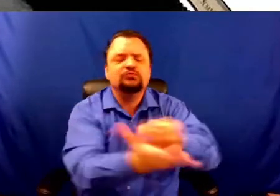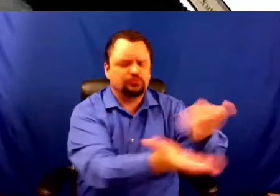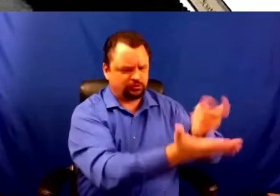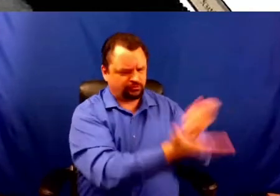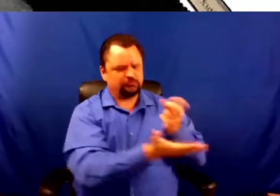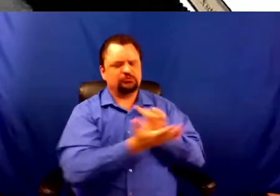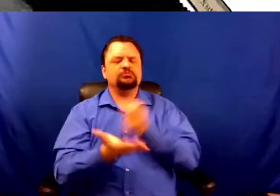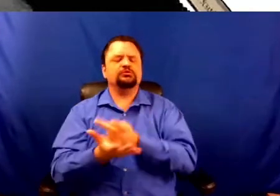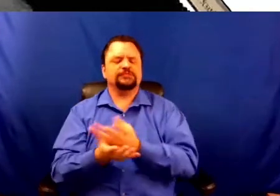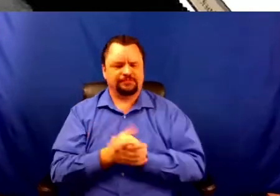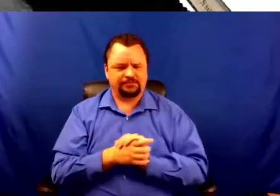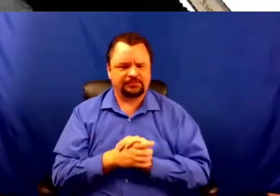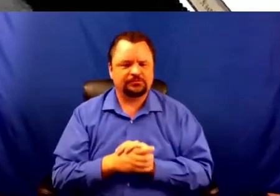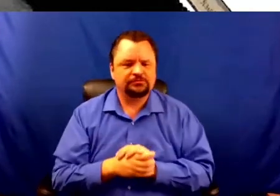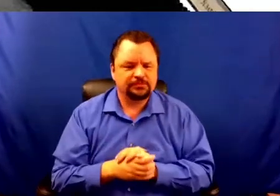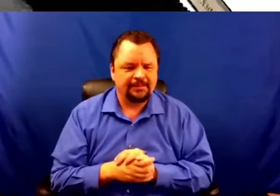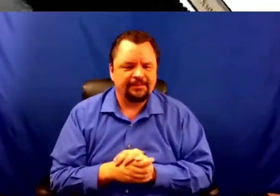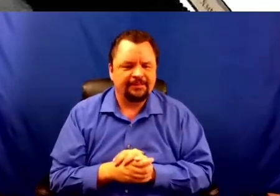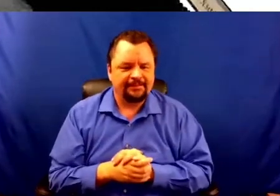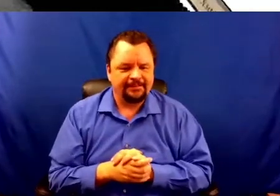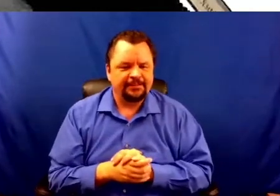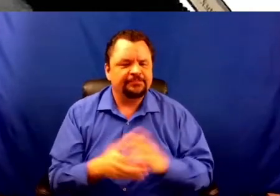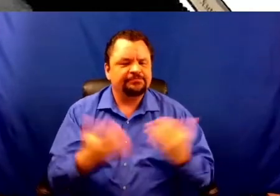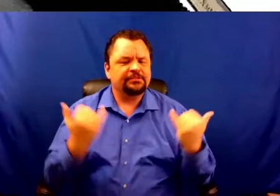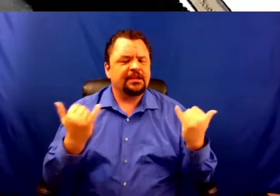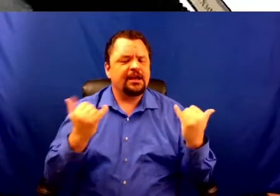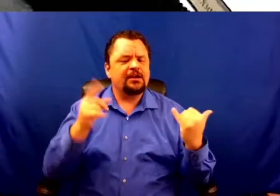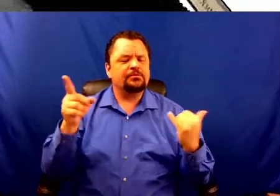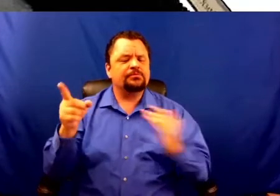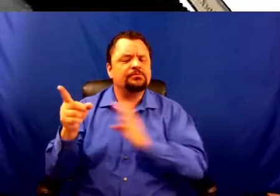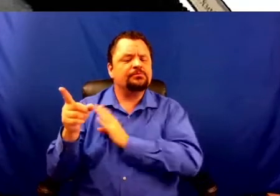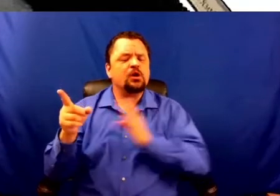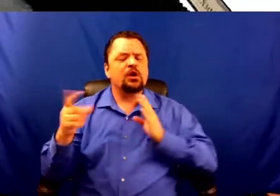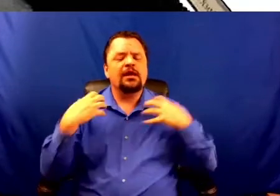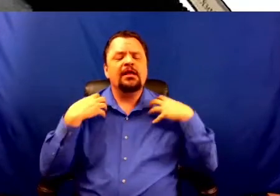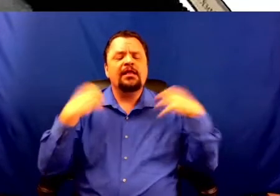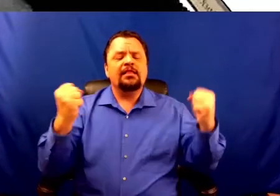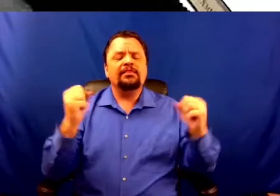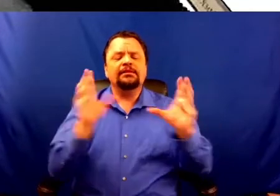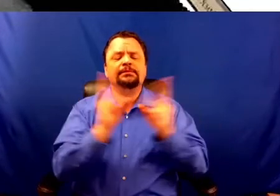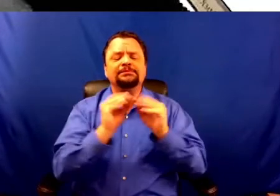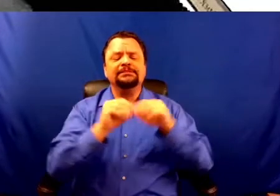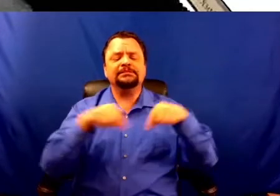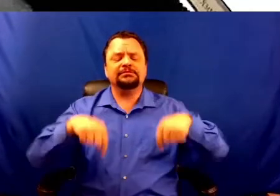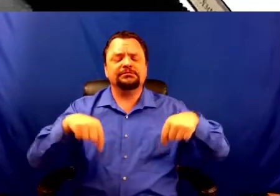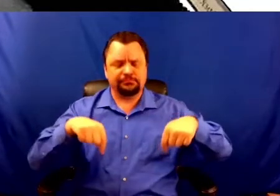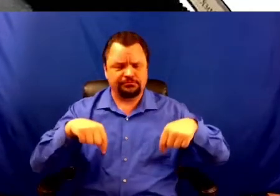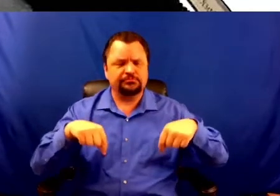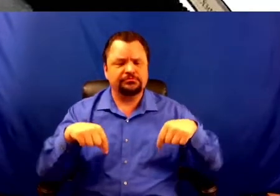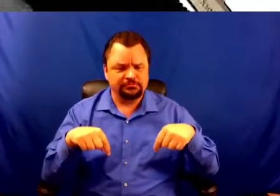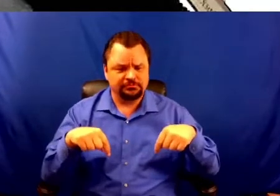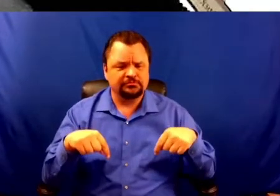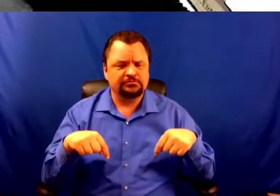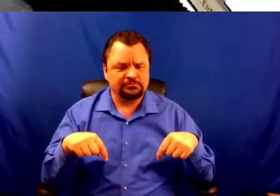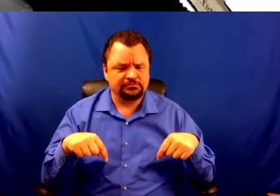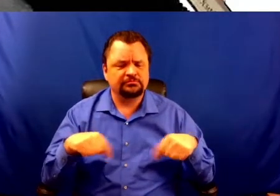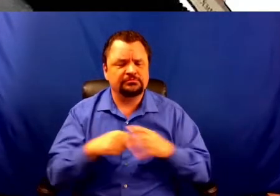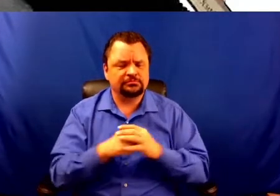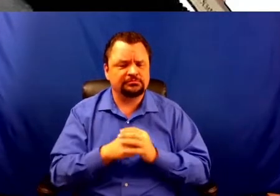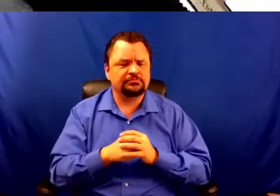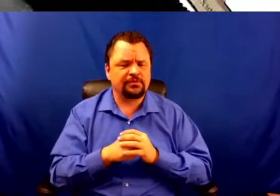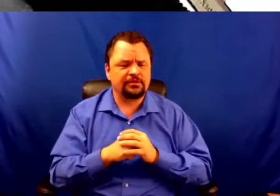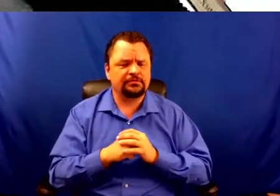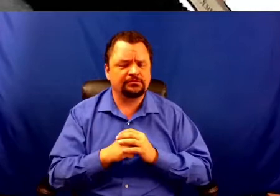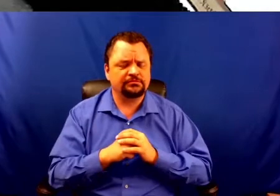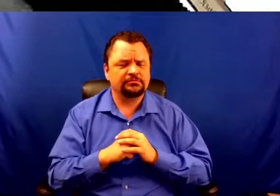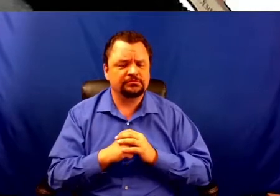meeting today, but I really like hearing from the other board members. And what I'd